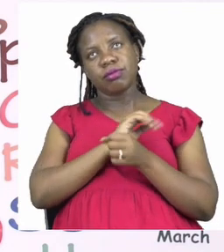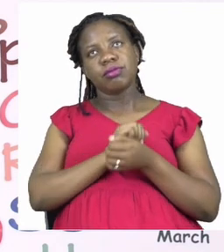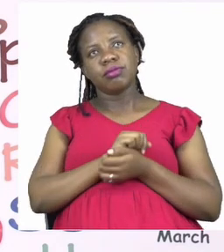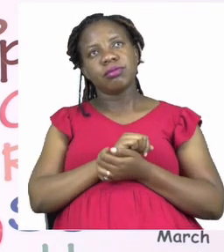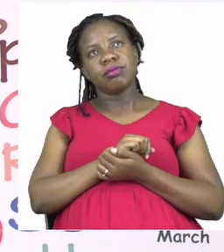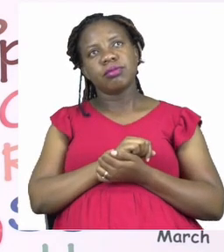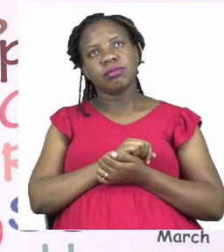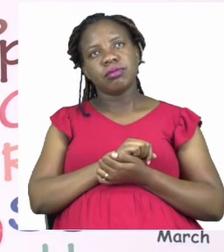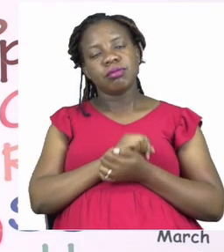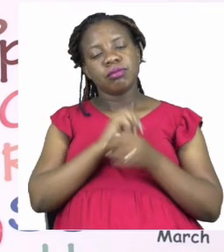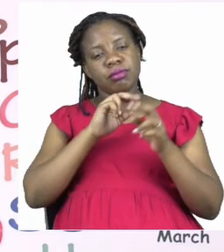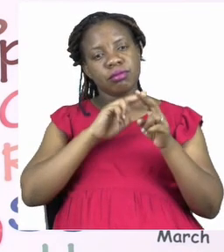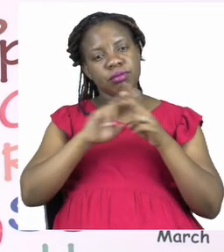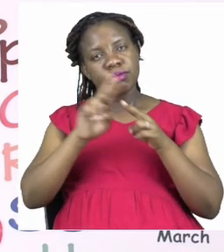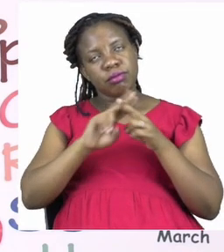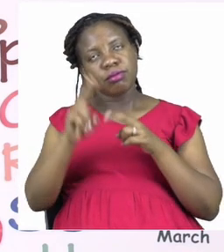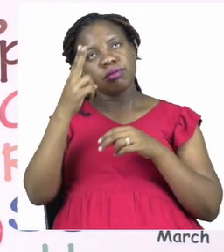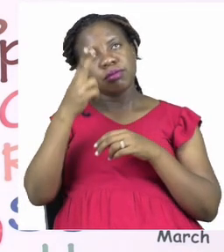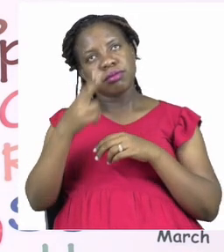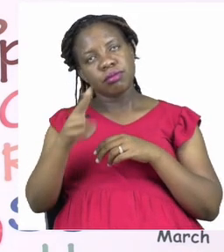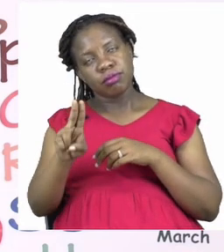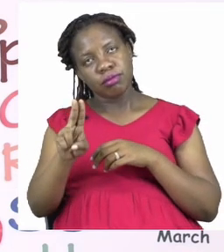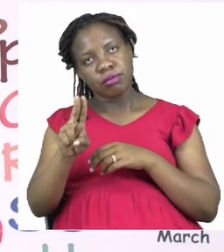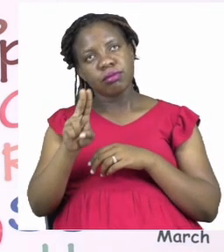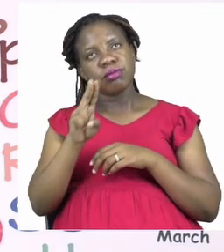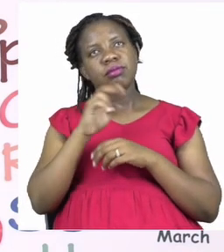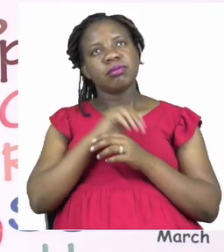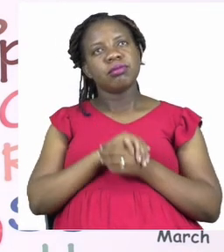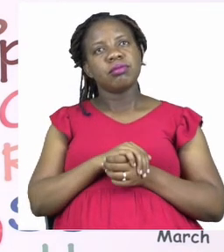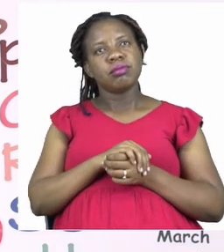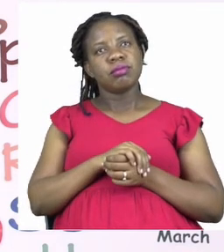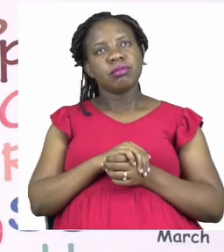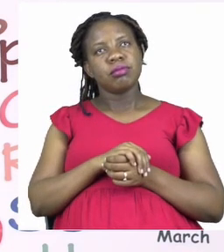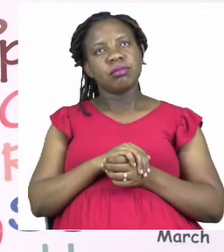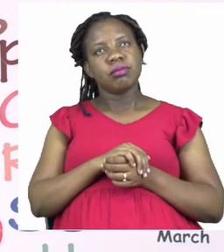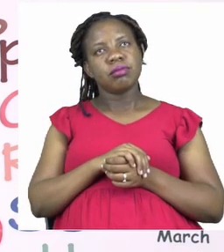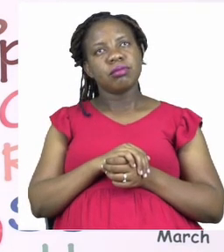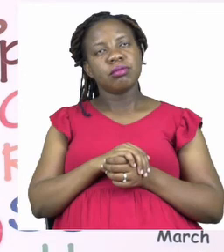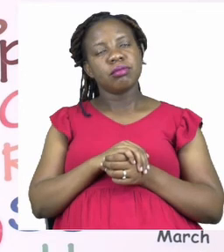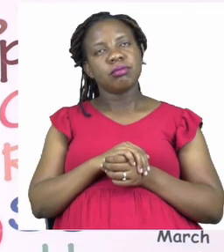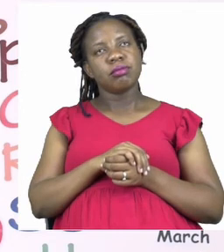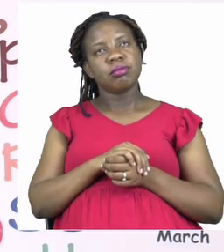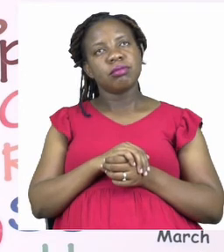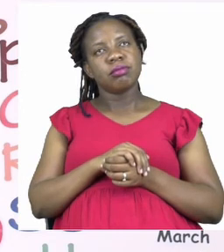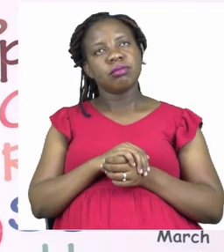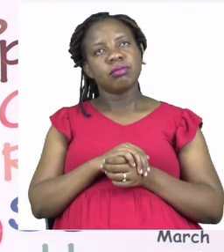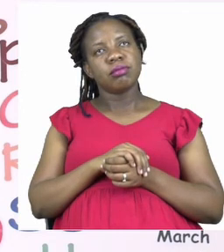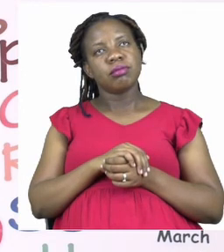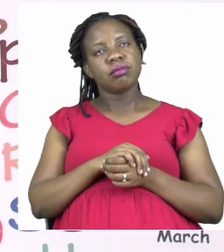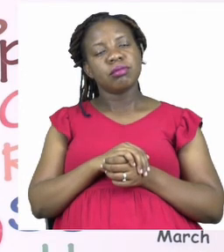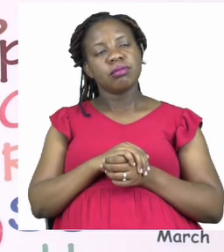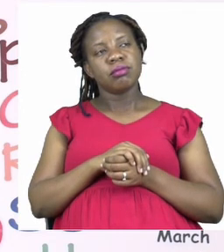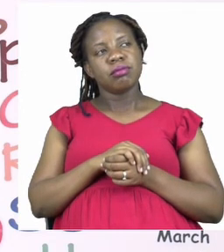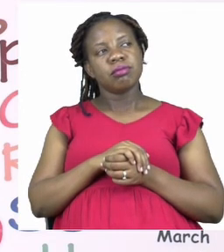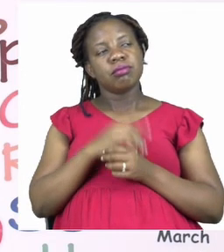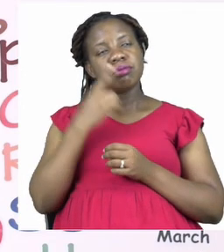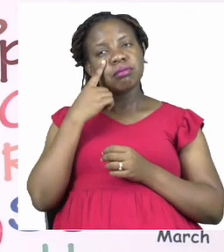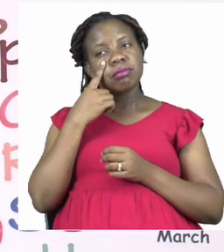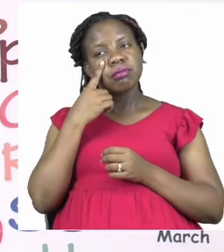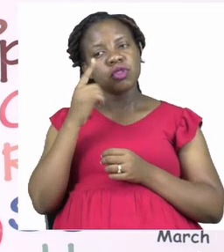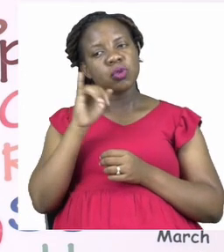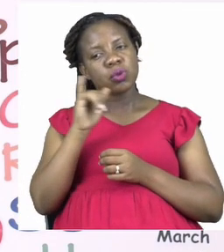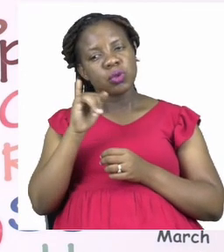for the ones that you are going to decide which one you want to add and which one you want to subtract. So take your time with